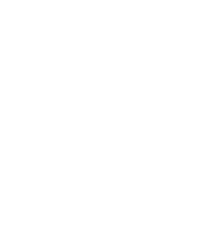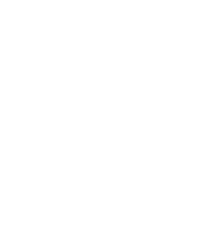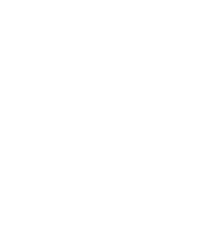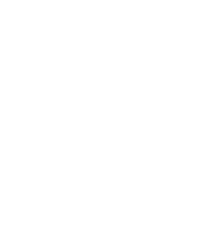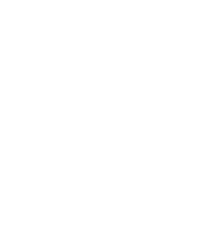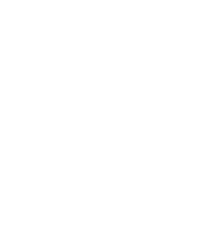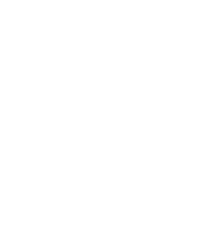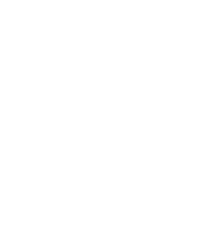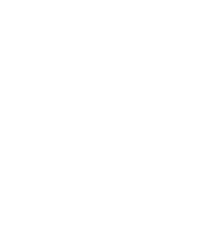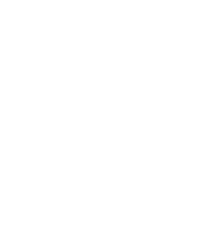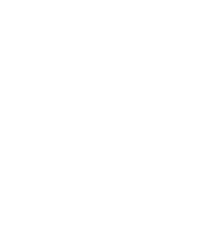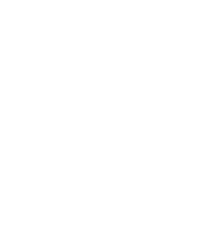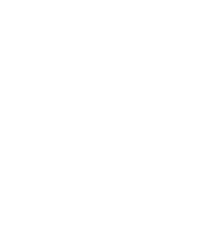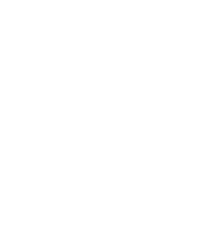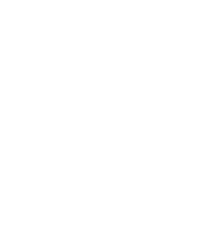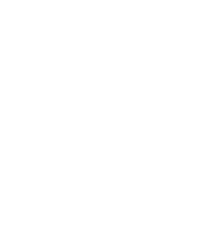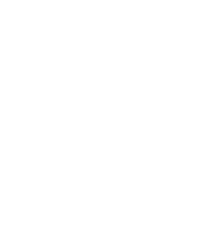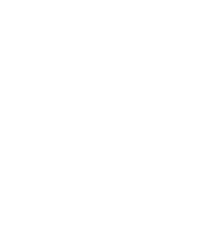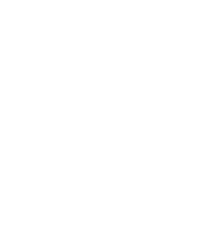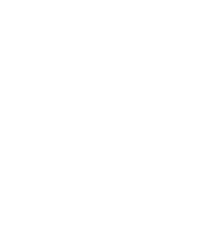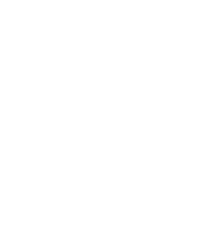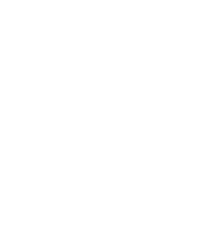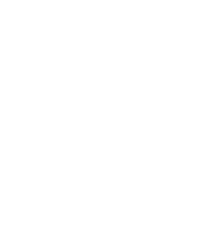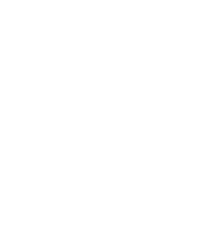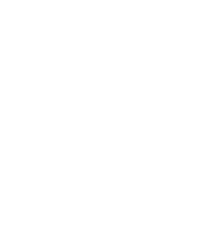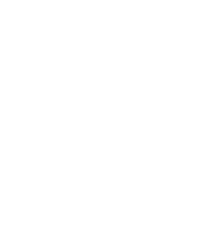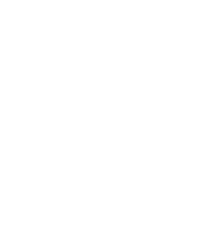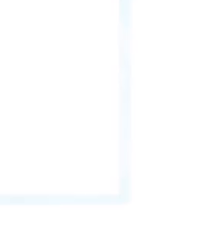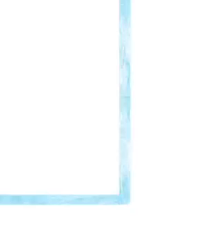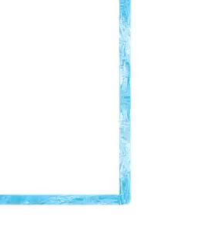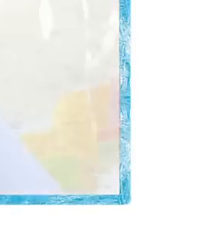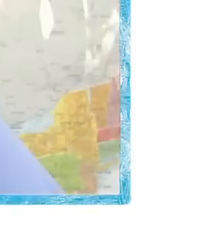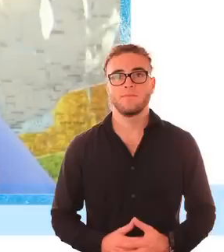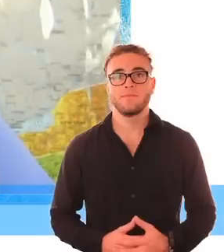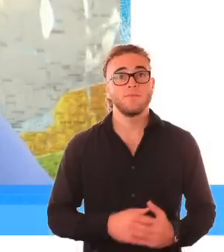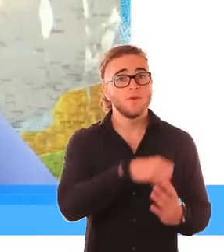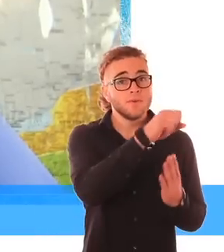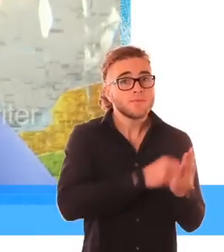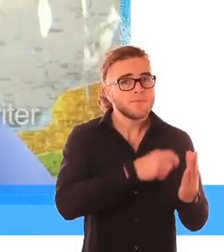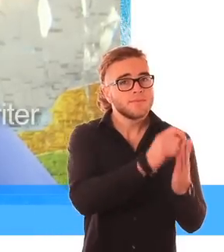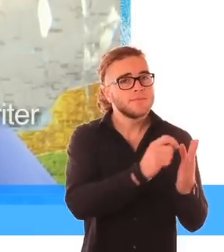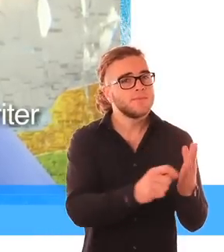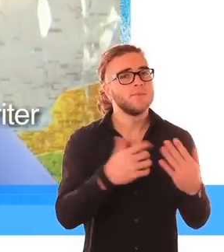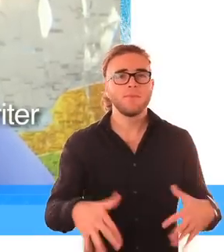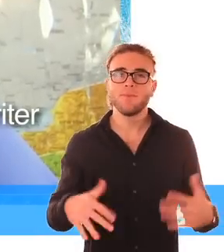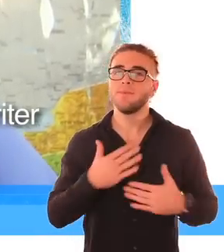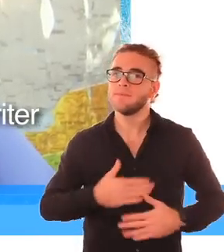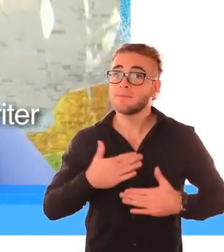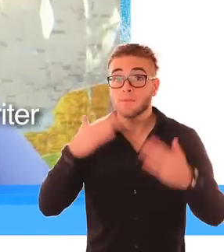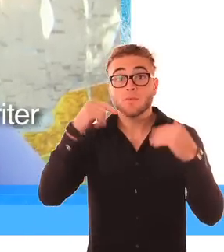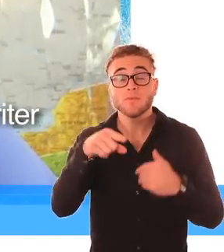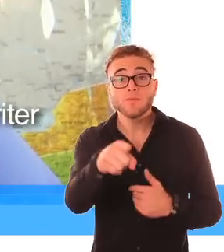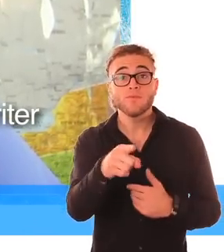Rosangela Berman-Bieler, Senior Advisor on Children with Disabilities, UNICEF. I hope you enjoyed watching this